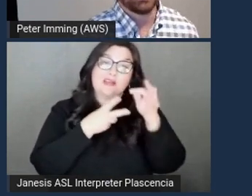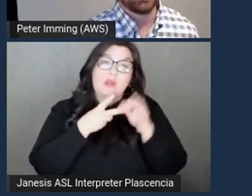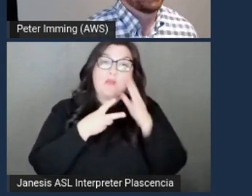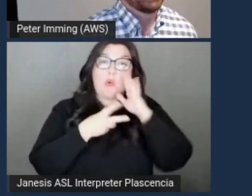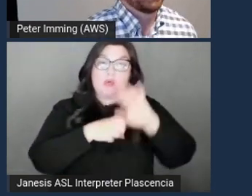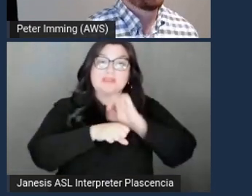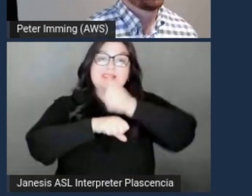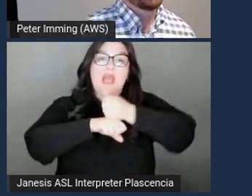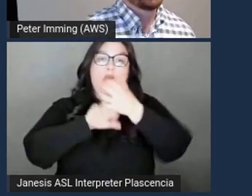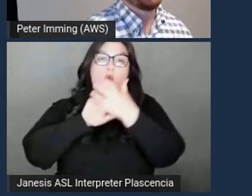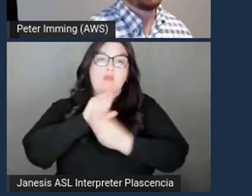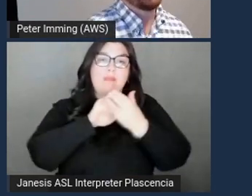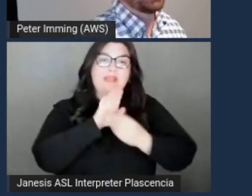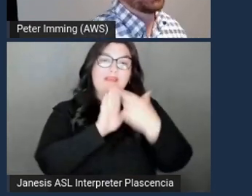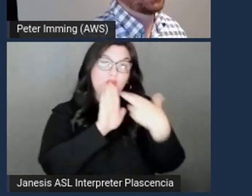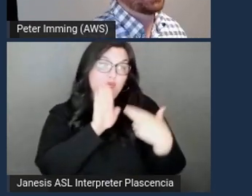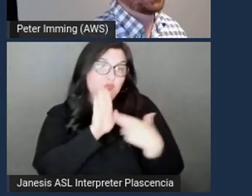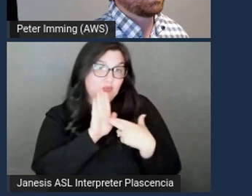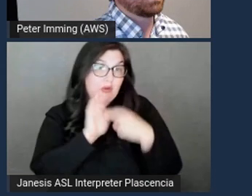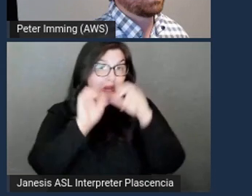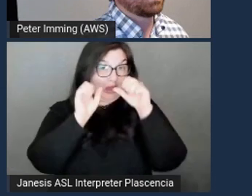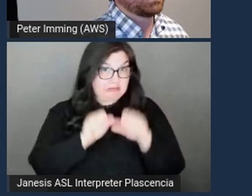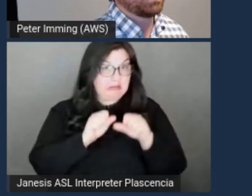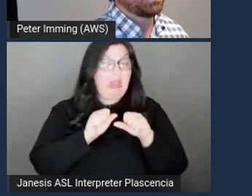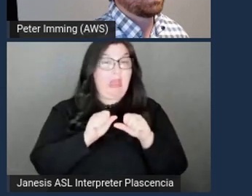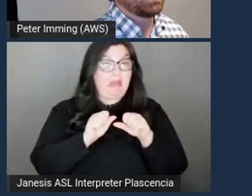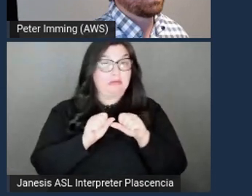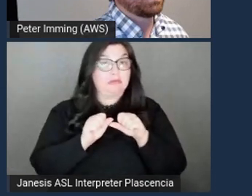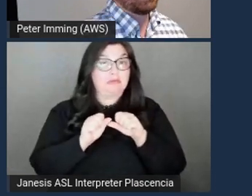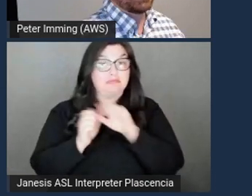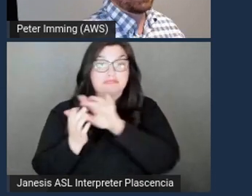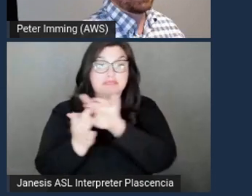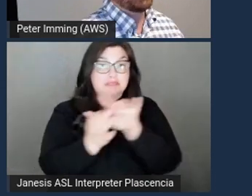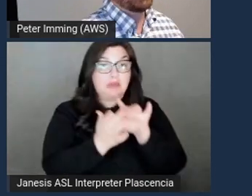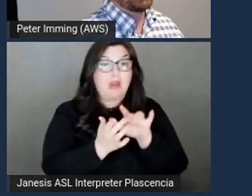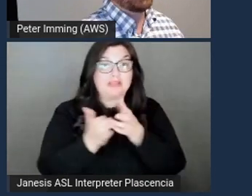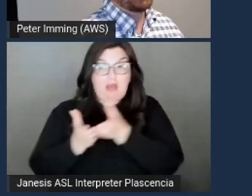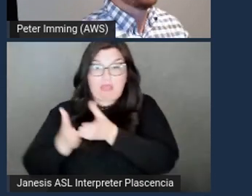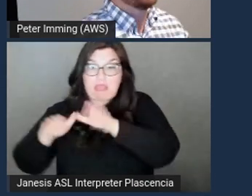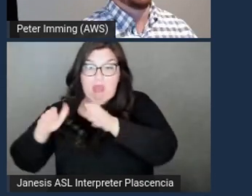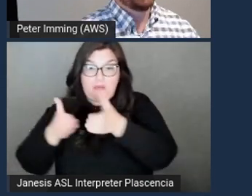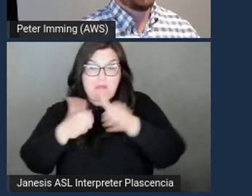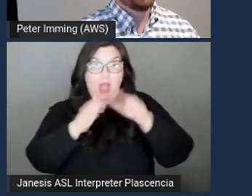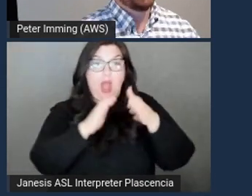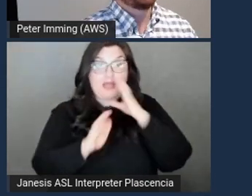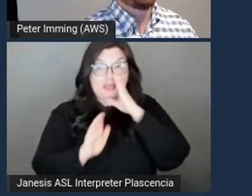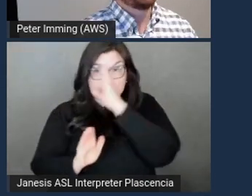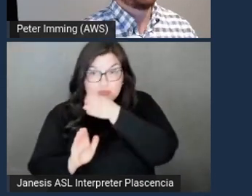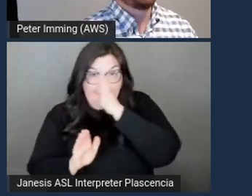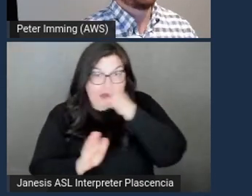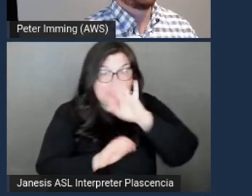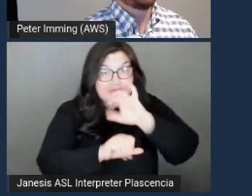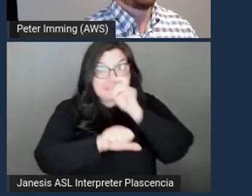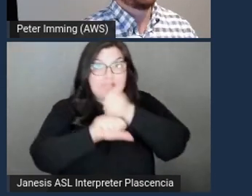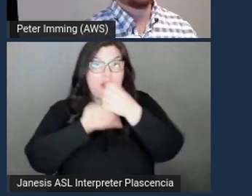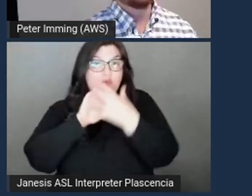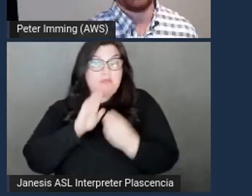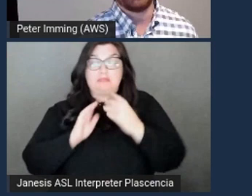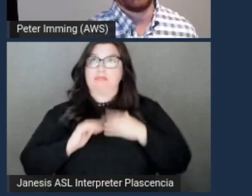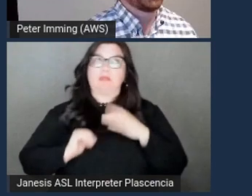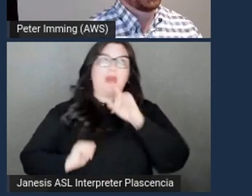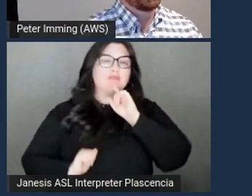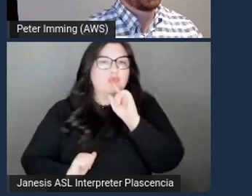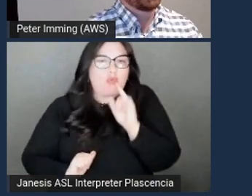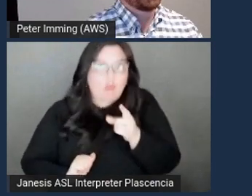rules. Now, could we go to the buckets directly, Jenna and Darko, to set up replication? Absolutely. Yeah. There's no difference in the